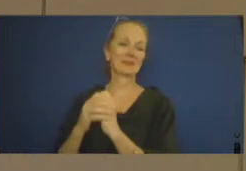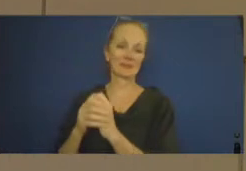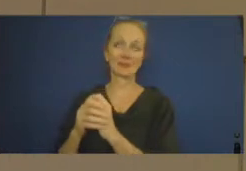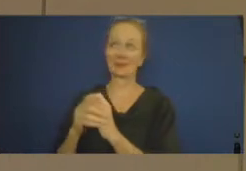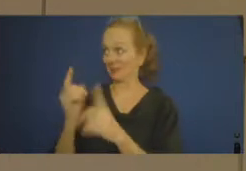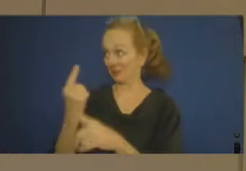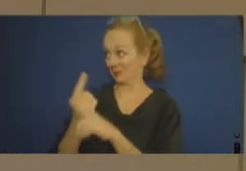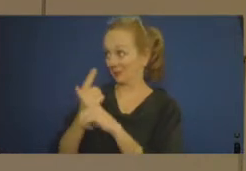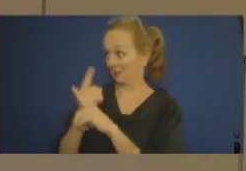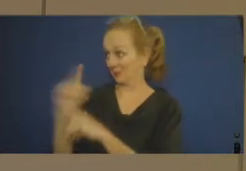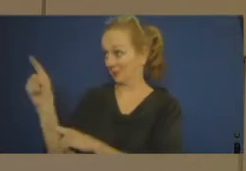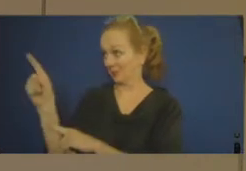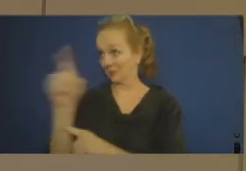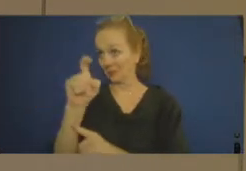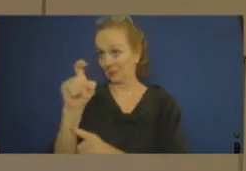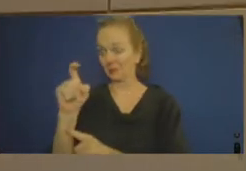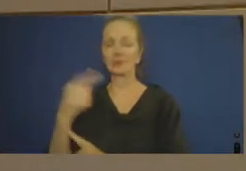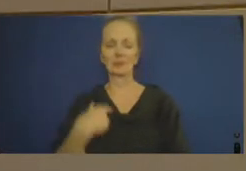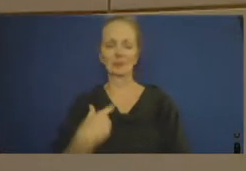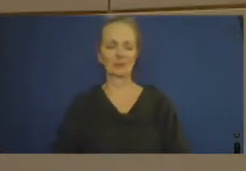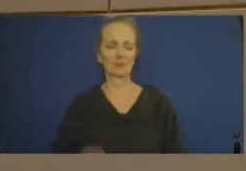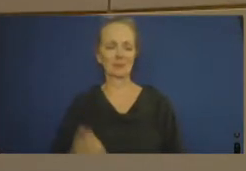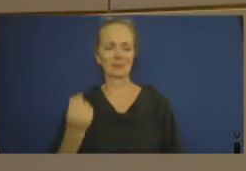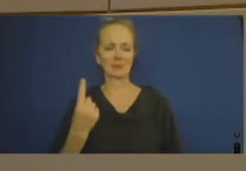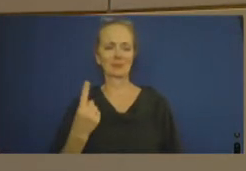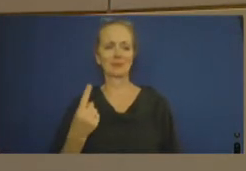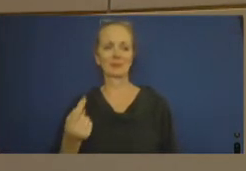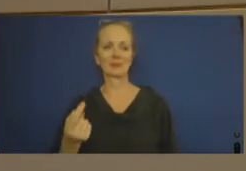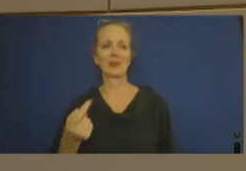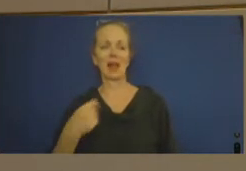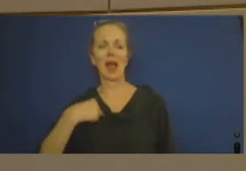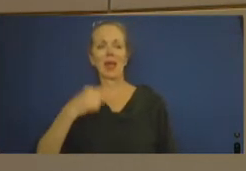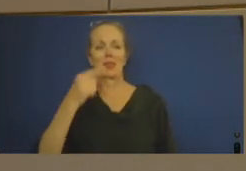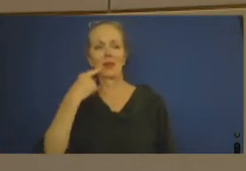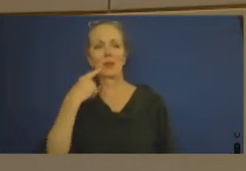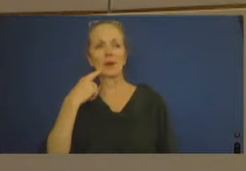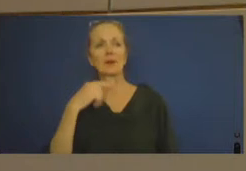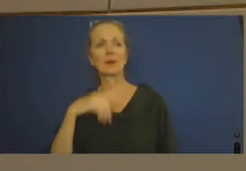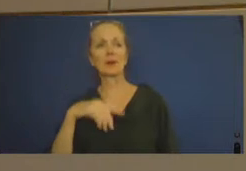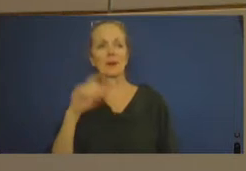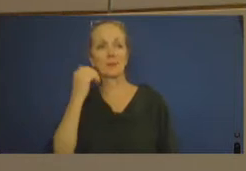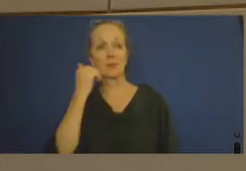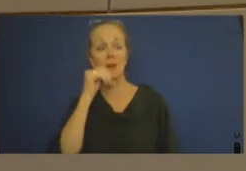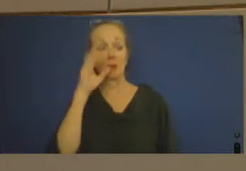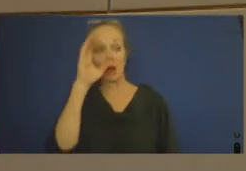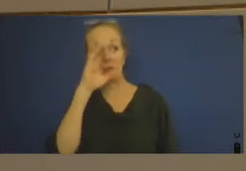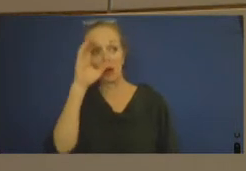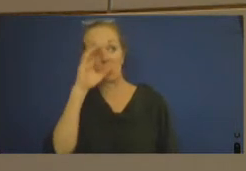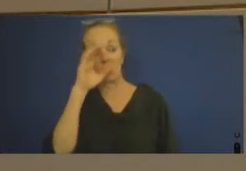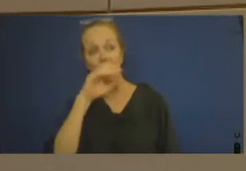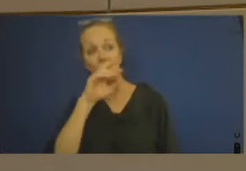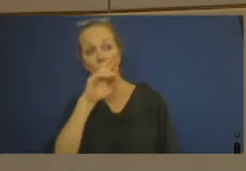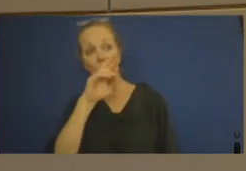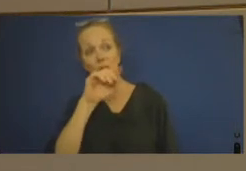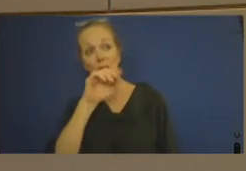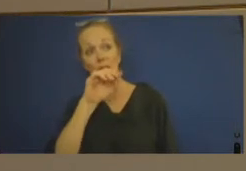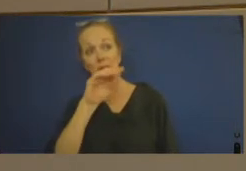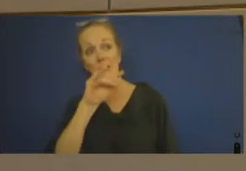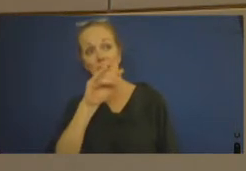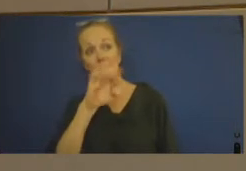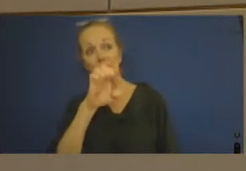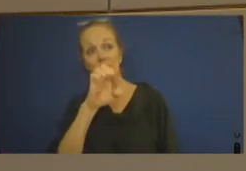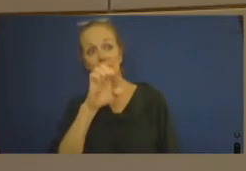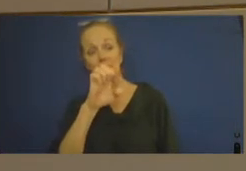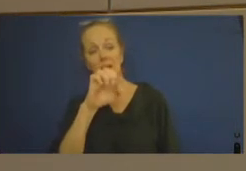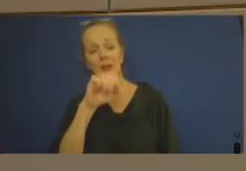That's why. And I get that. I think we had a Daily Recorder or something at home. So if you're looking for real estate, that's, I mean, excuse me, not home, but in Ohio. This is